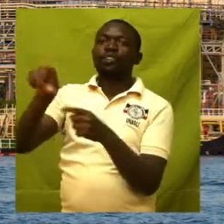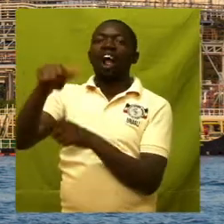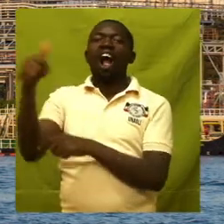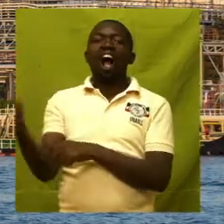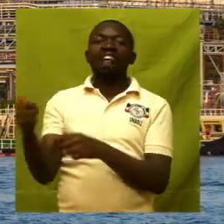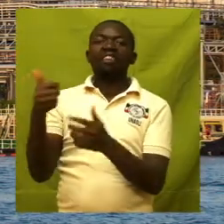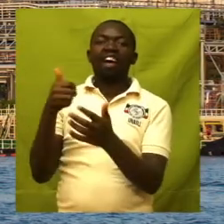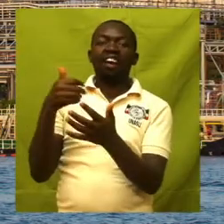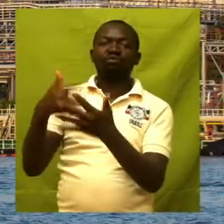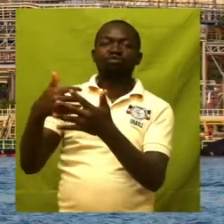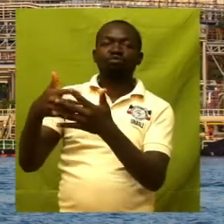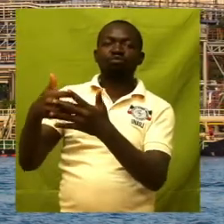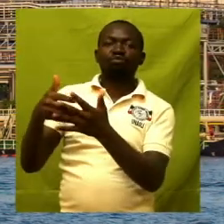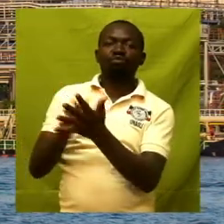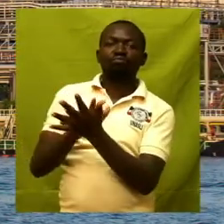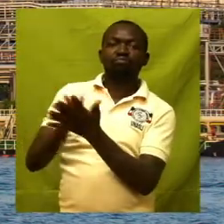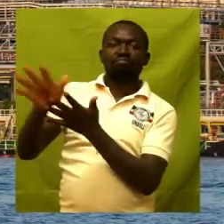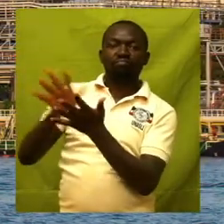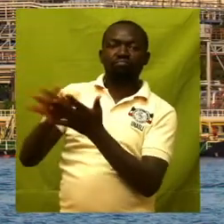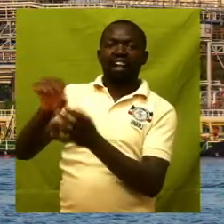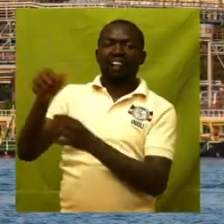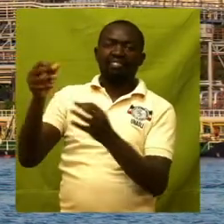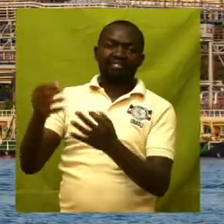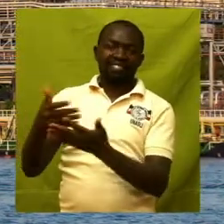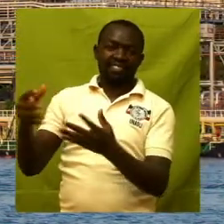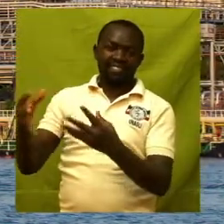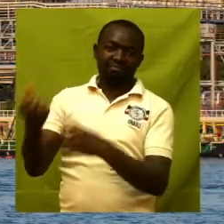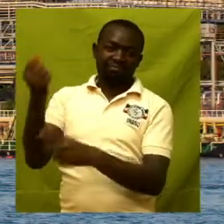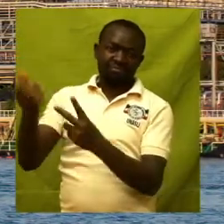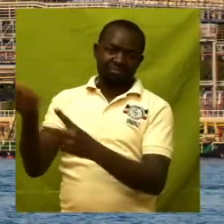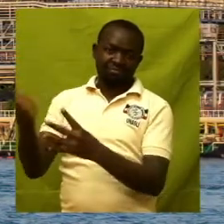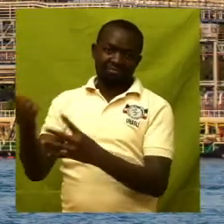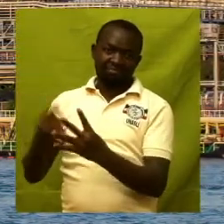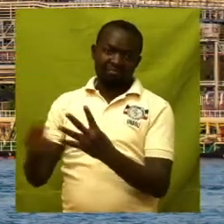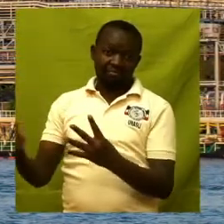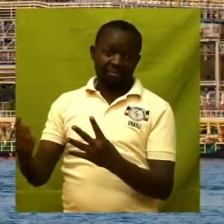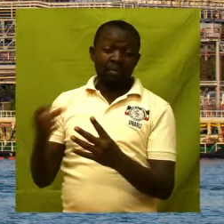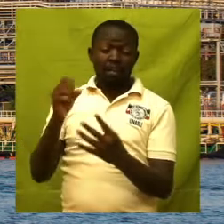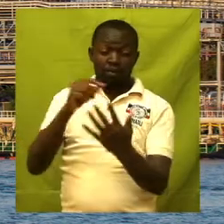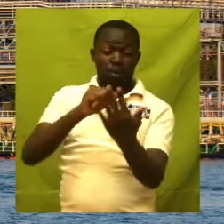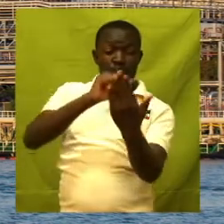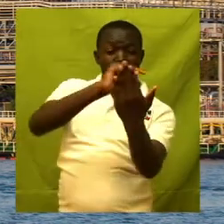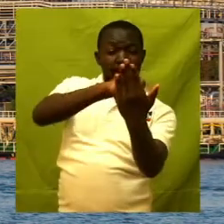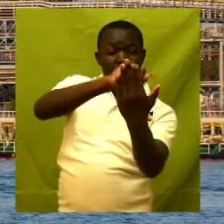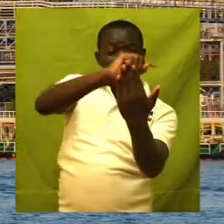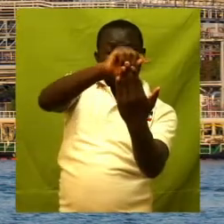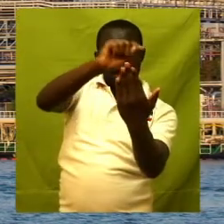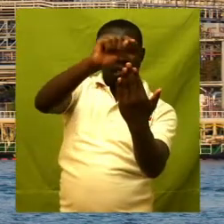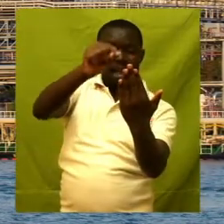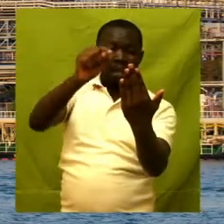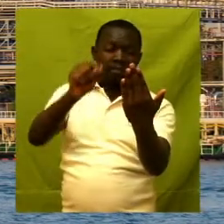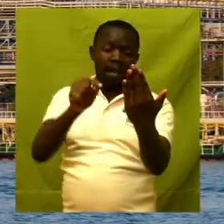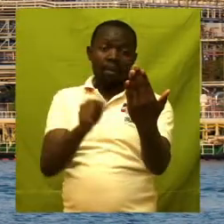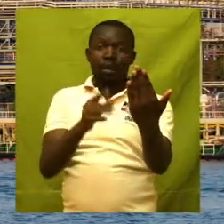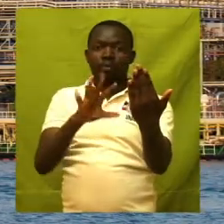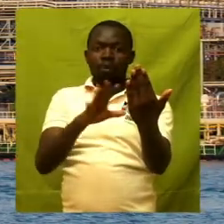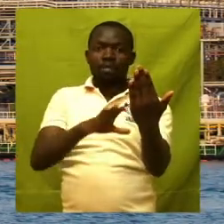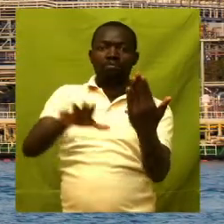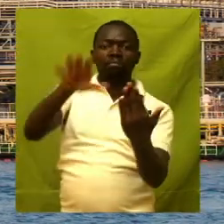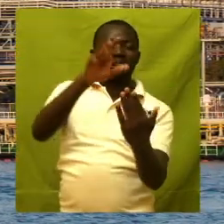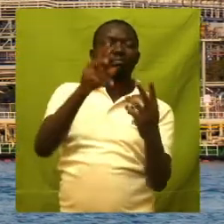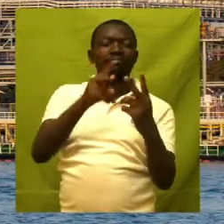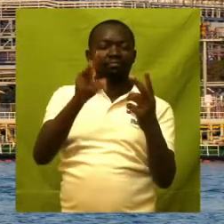Africa's oil refineries are on the coast of Africa. So these large water bodies